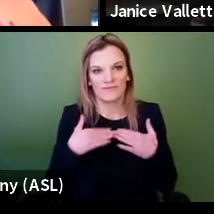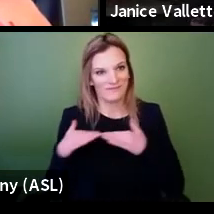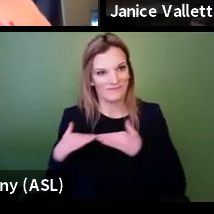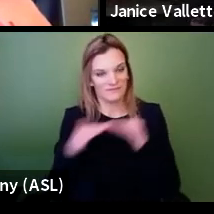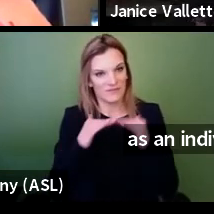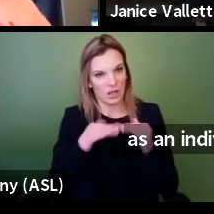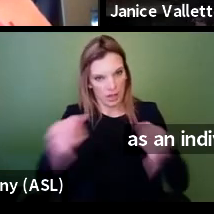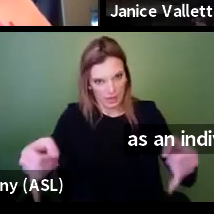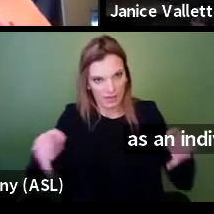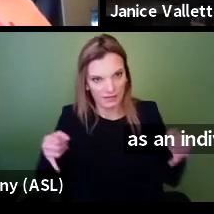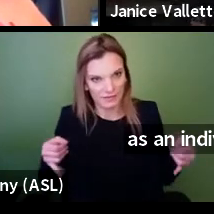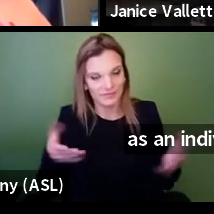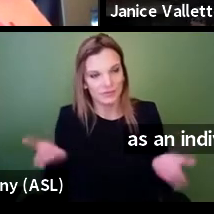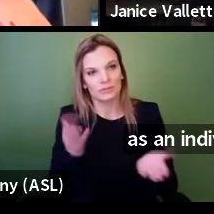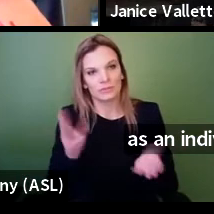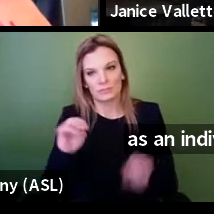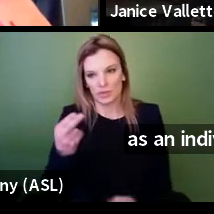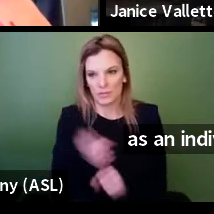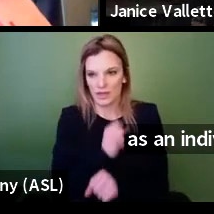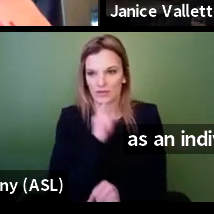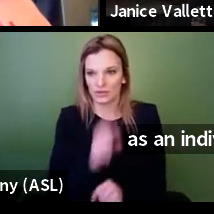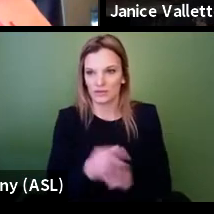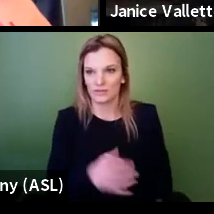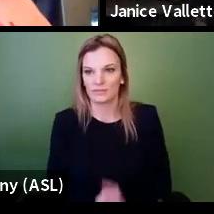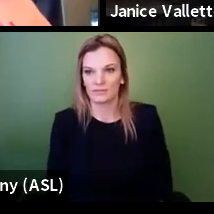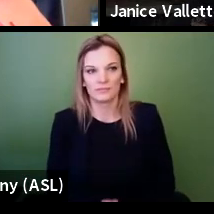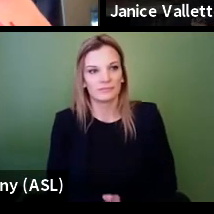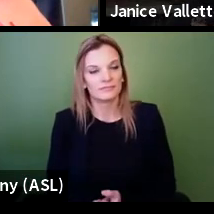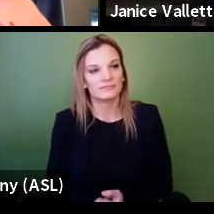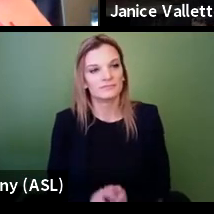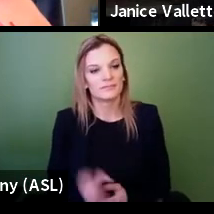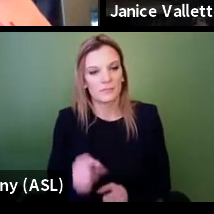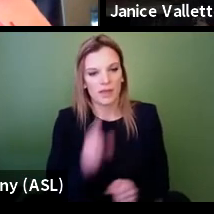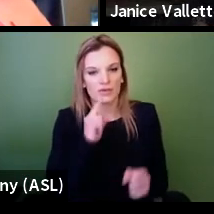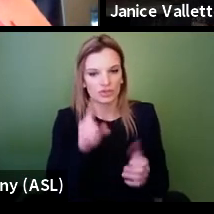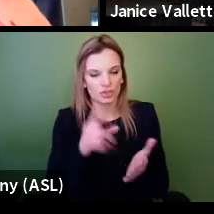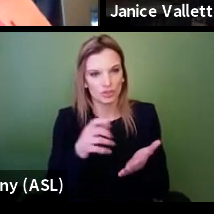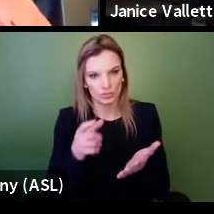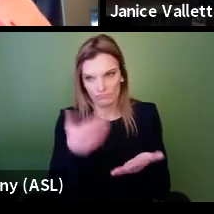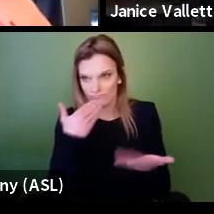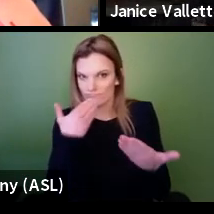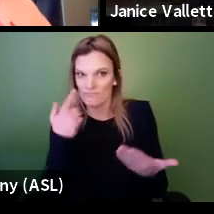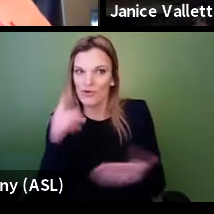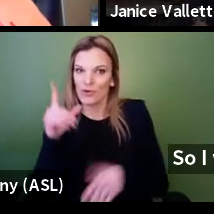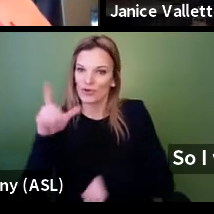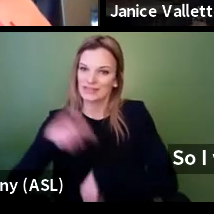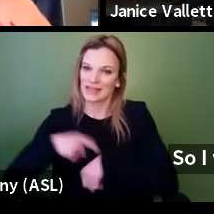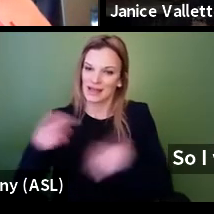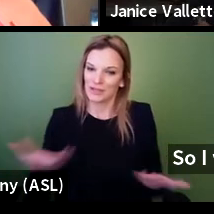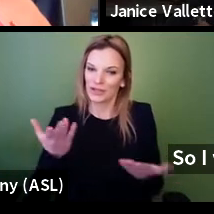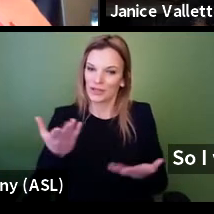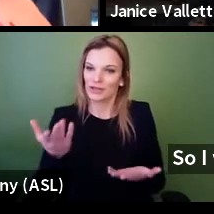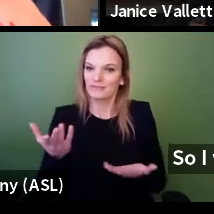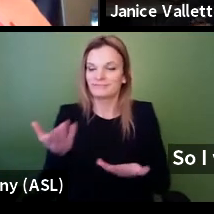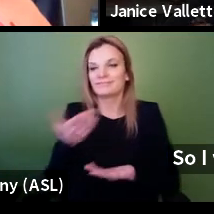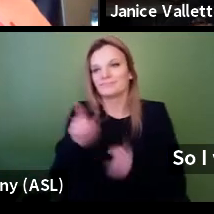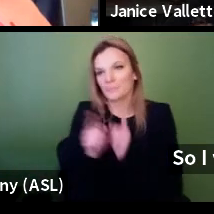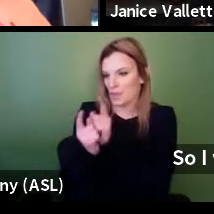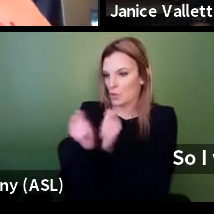here in Michigan. So I want to thank you for carving time out of your schedule to share your input, to provide me with